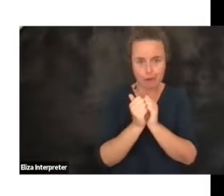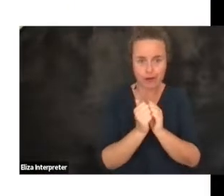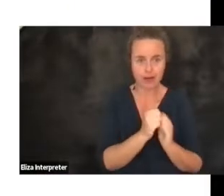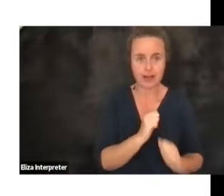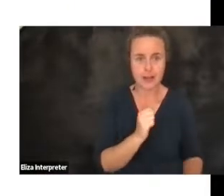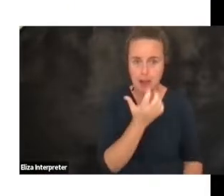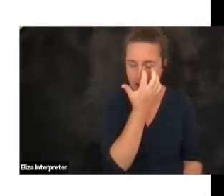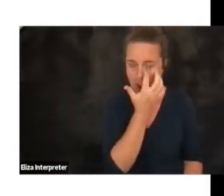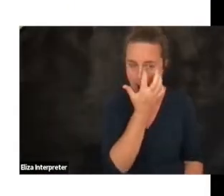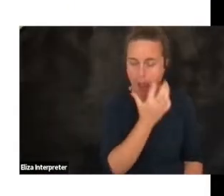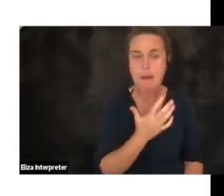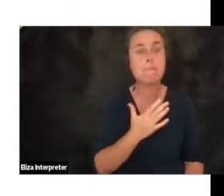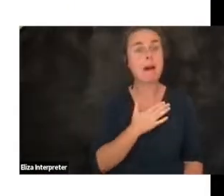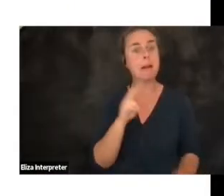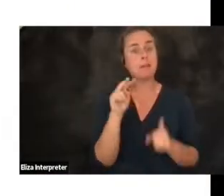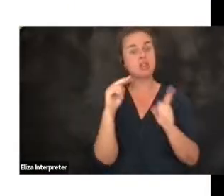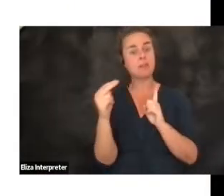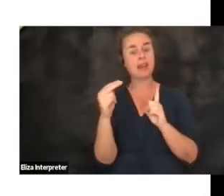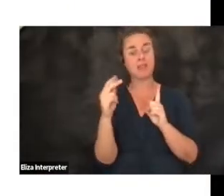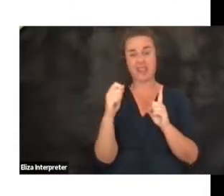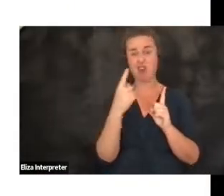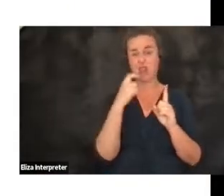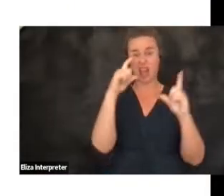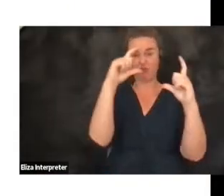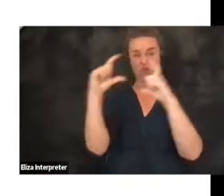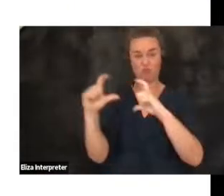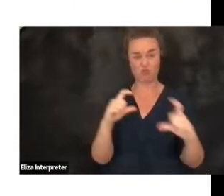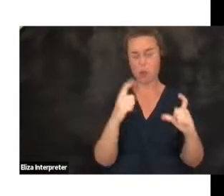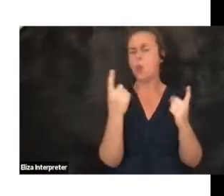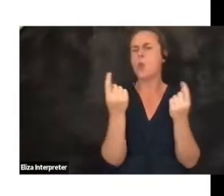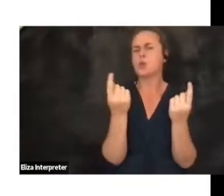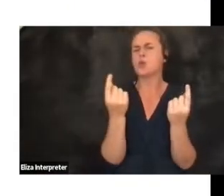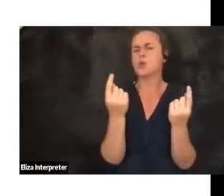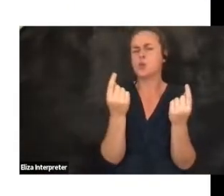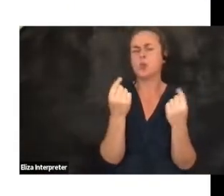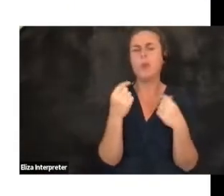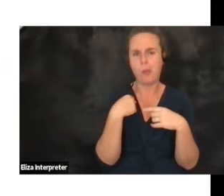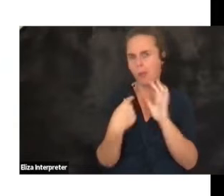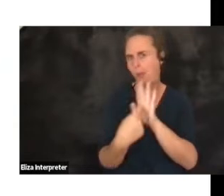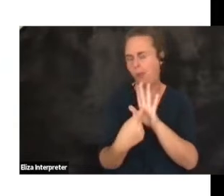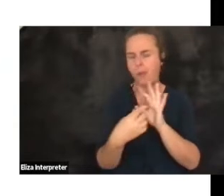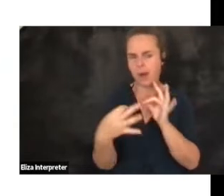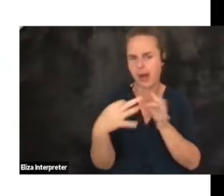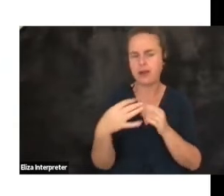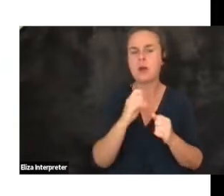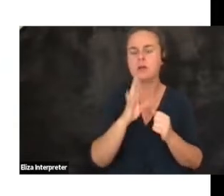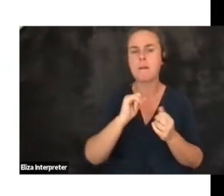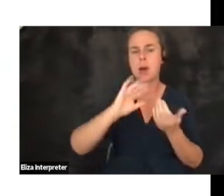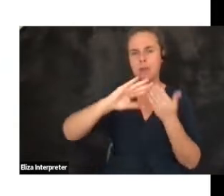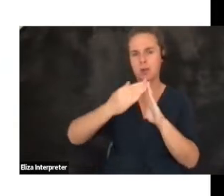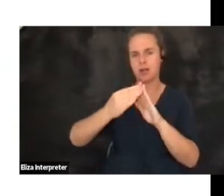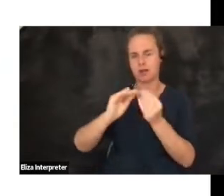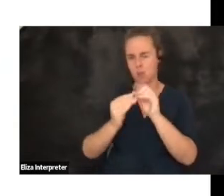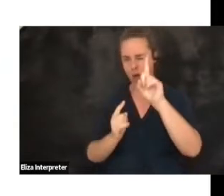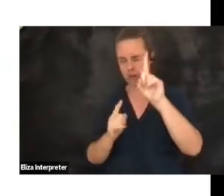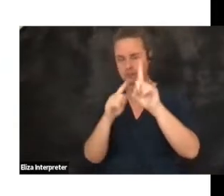And so from my perspective, this looks like what we're going to do together. I'm going to talk a little bit about community and